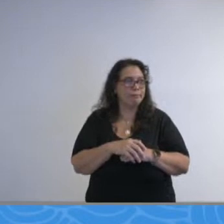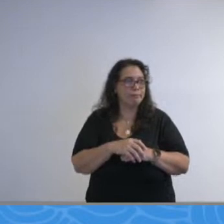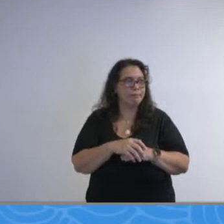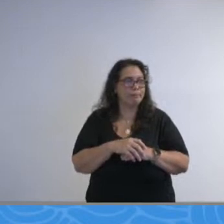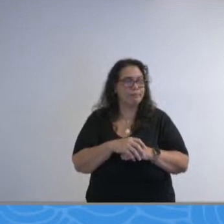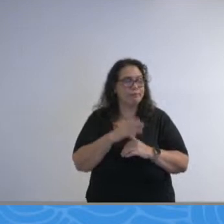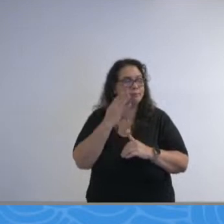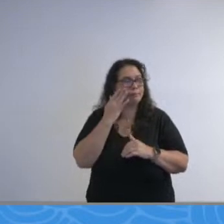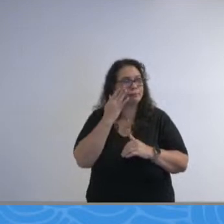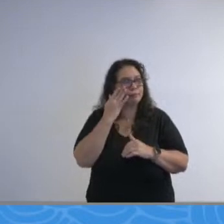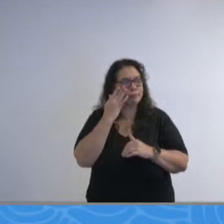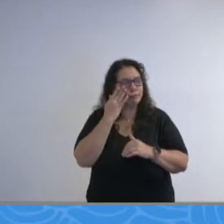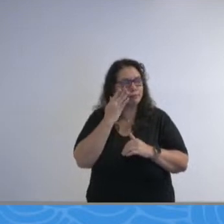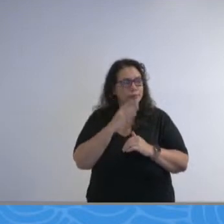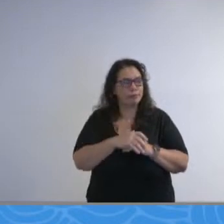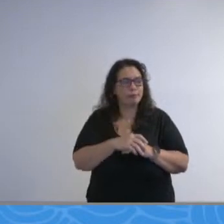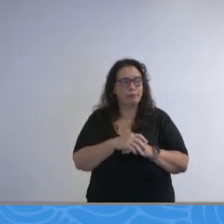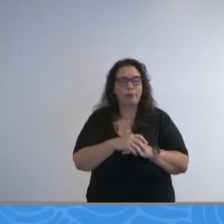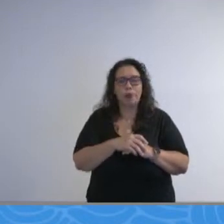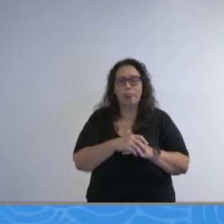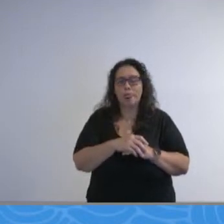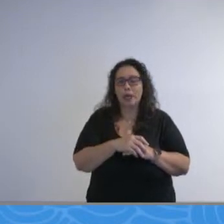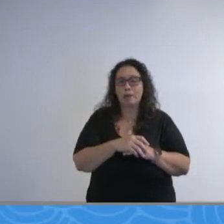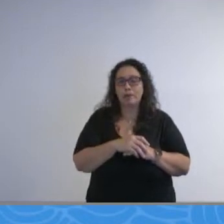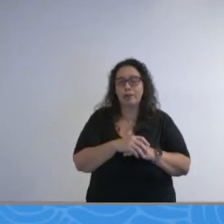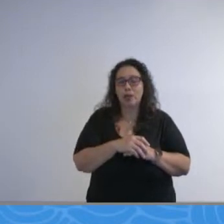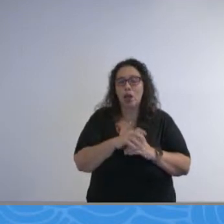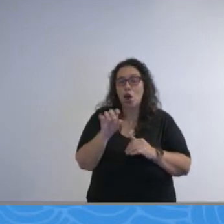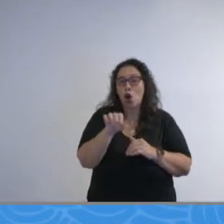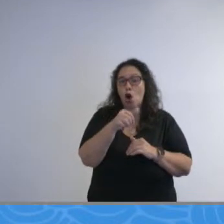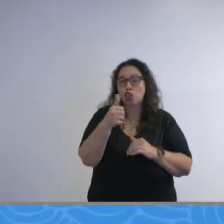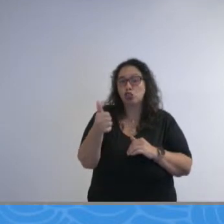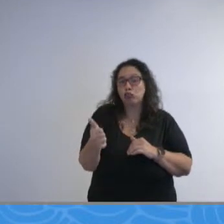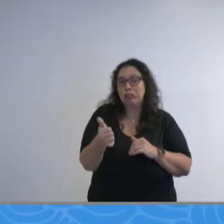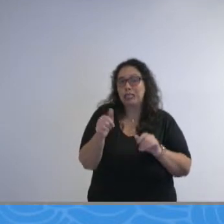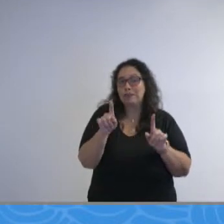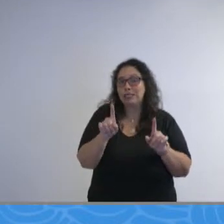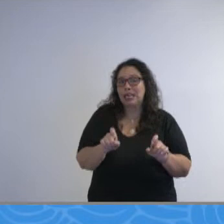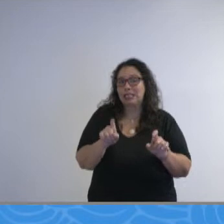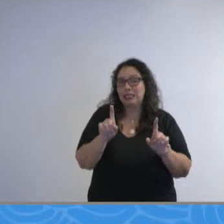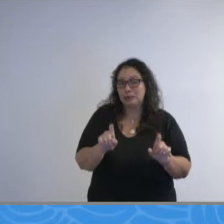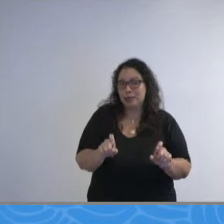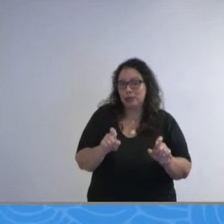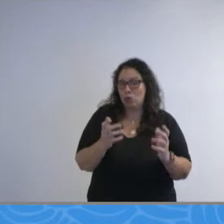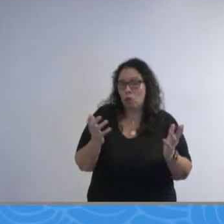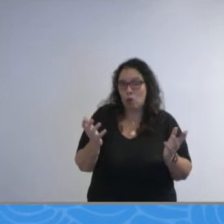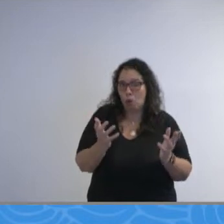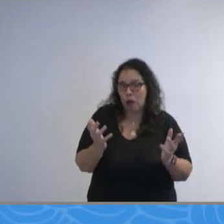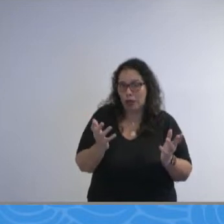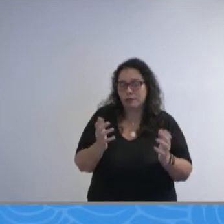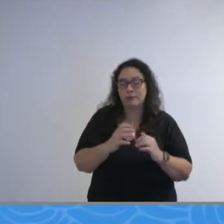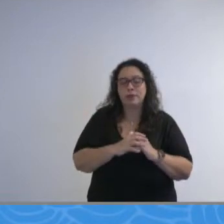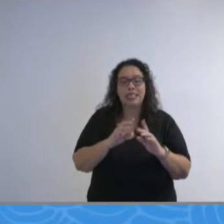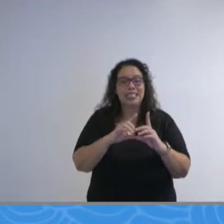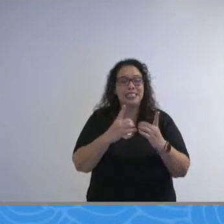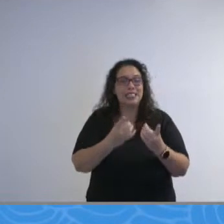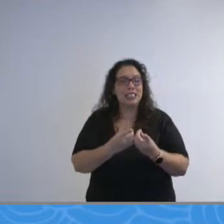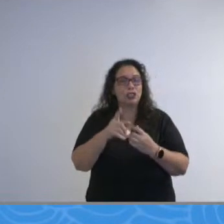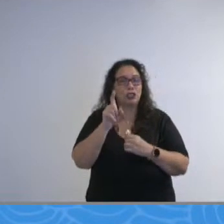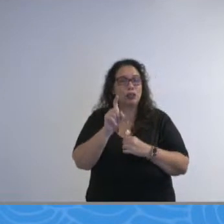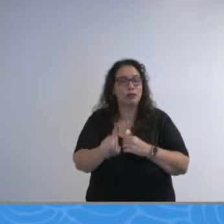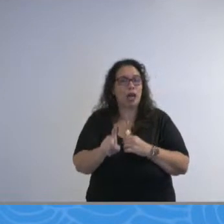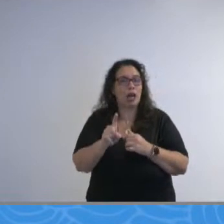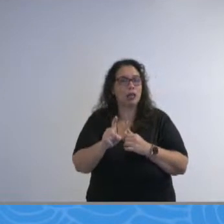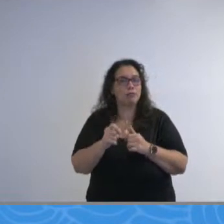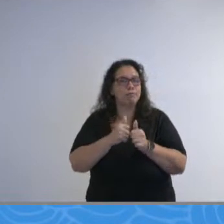What are the alternative assessments? The district needs to go ahead and comply with the Education of